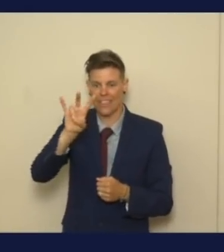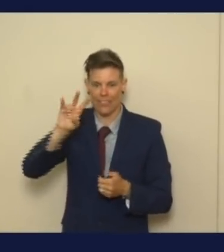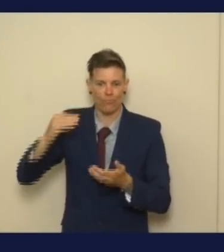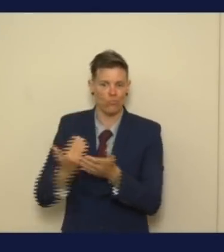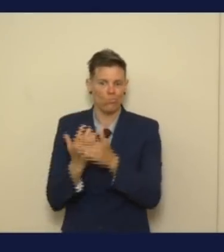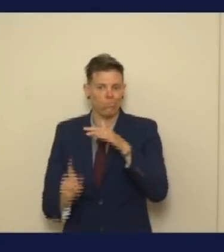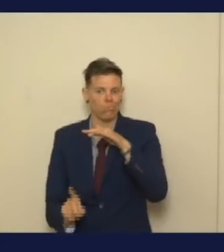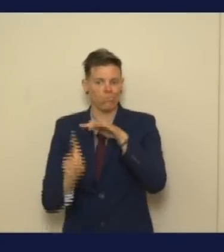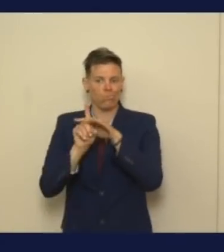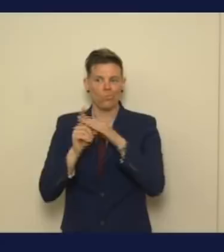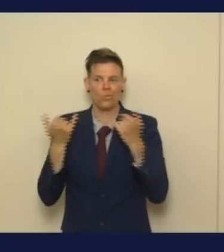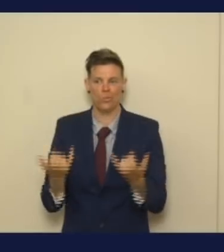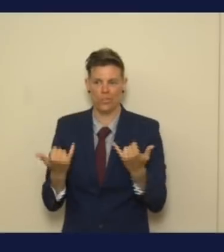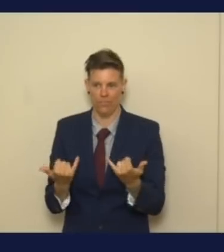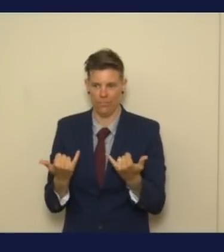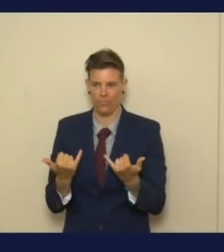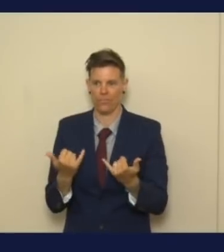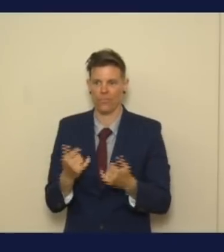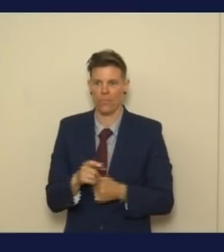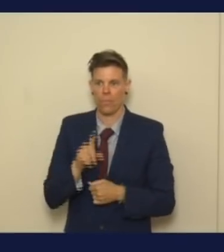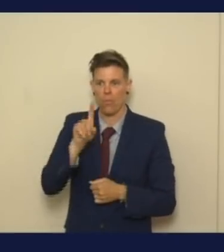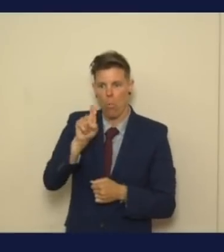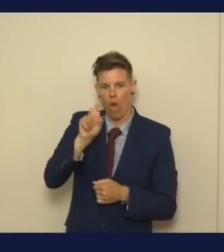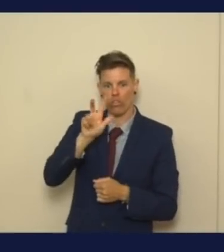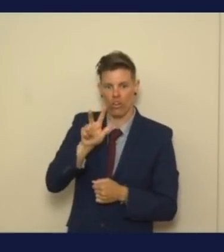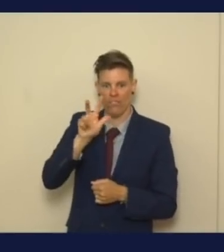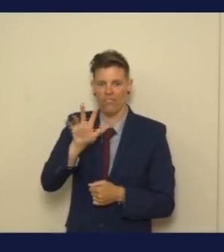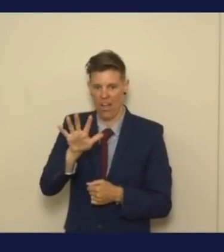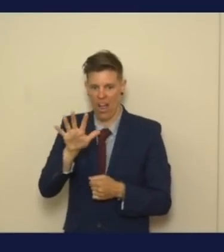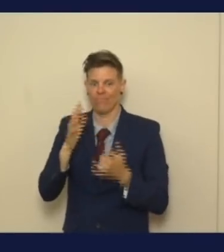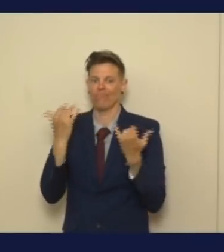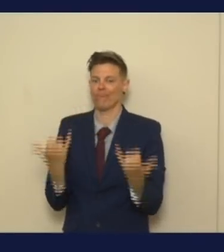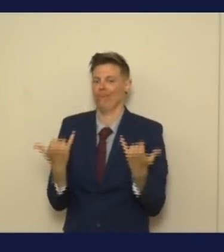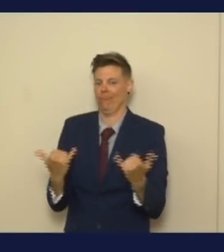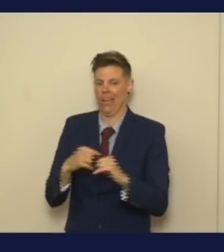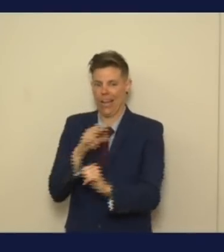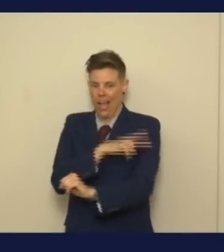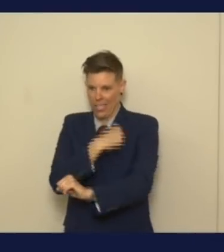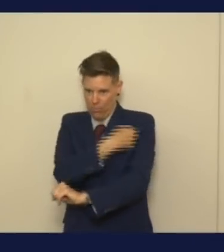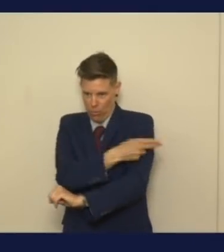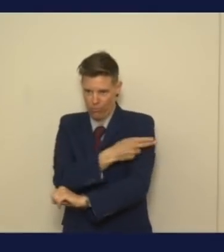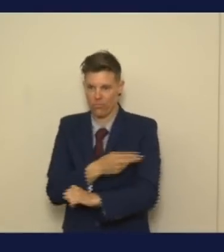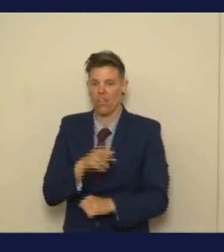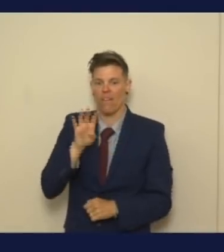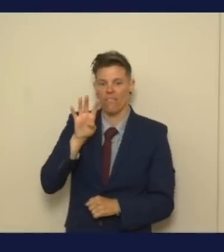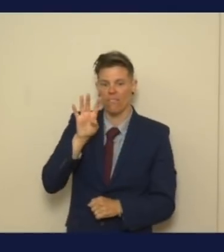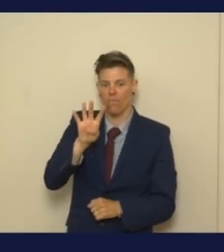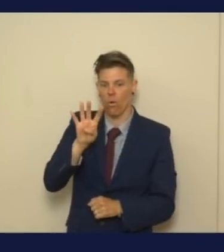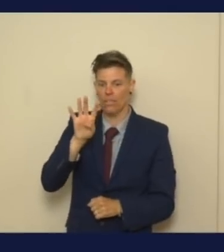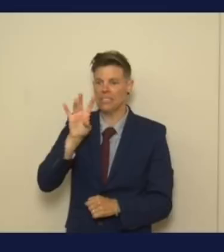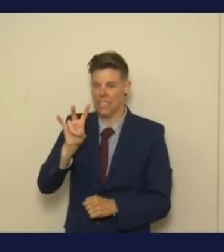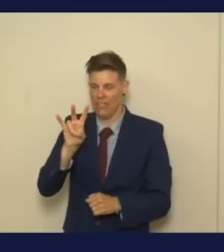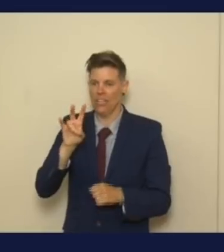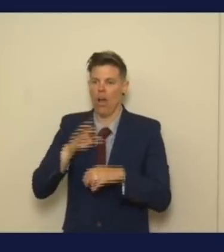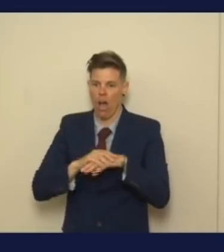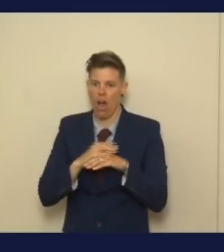hospitalizations, 41 individuals on ventilators. Our total deceased is